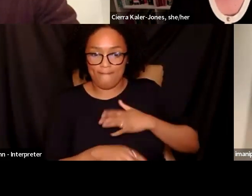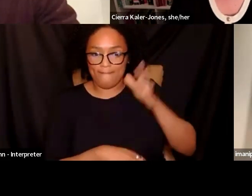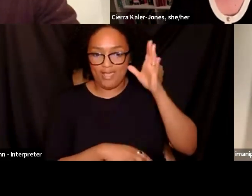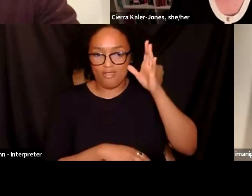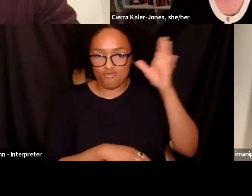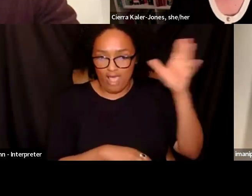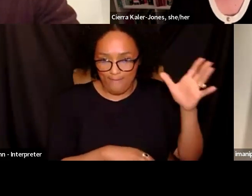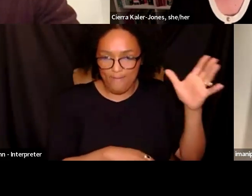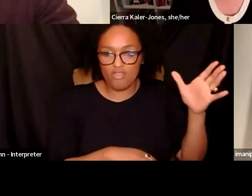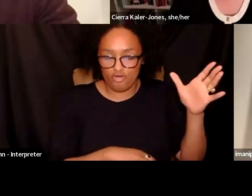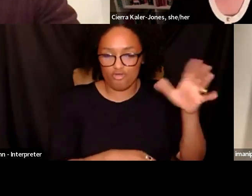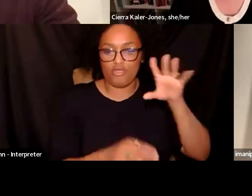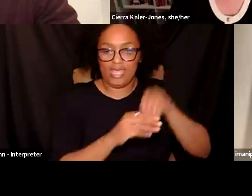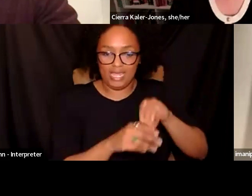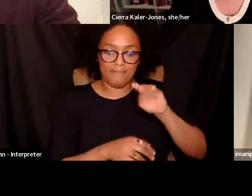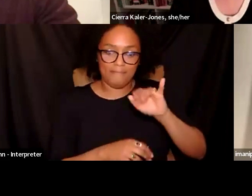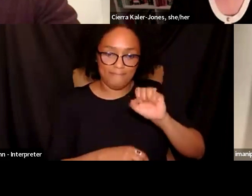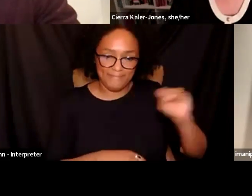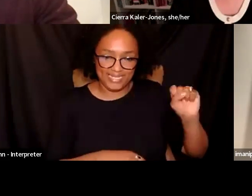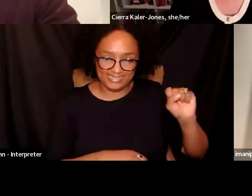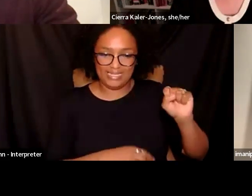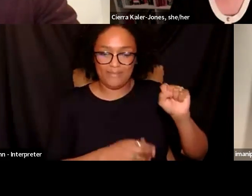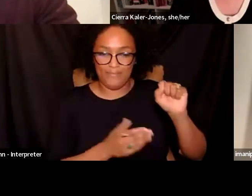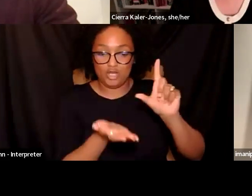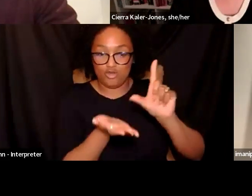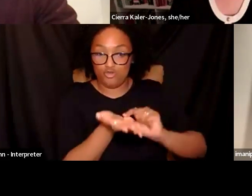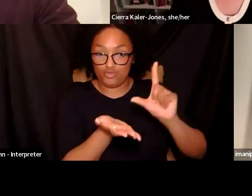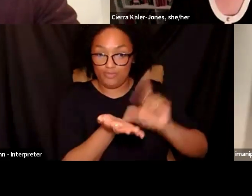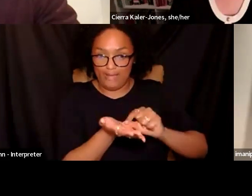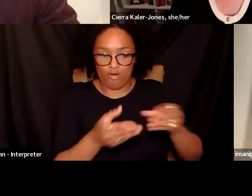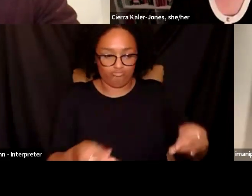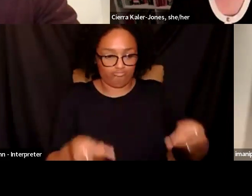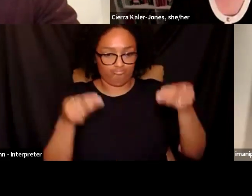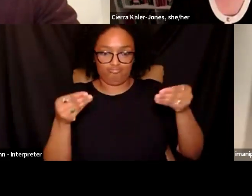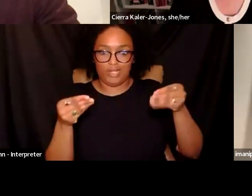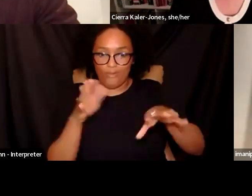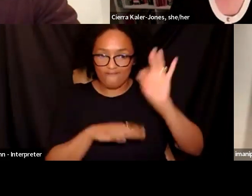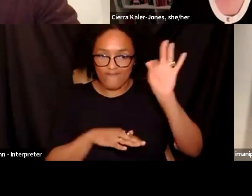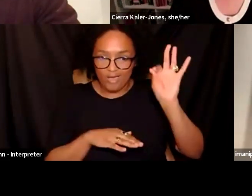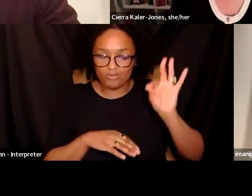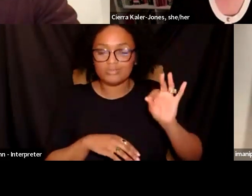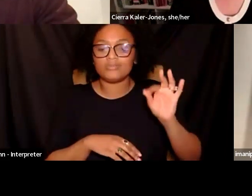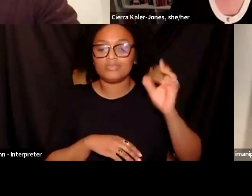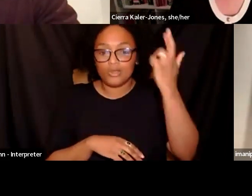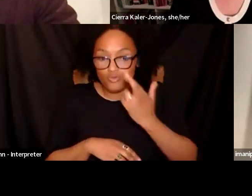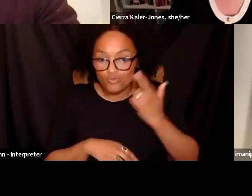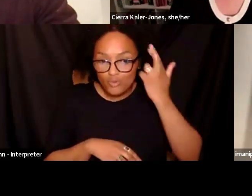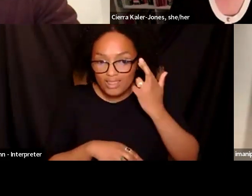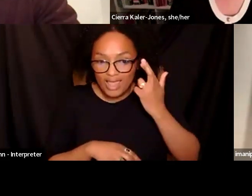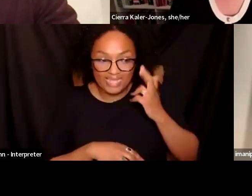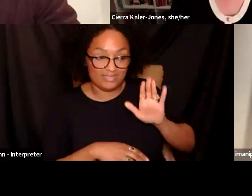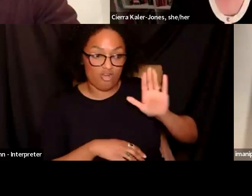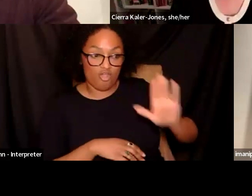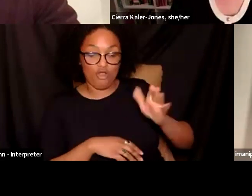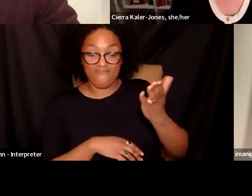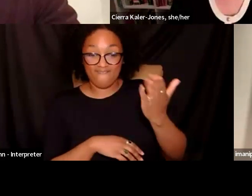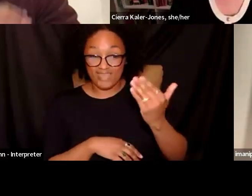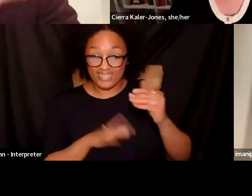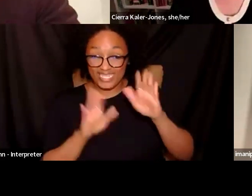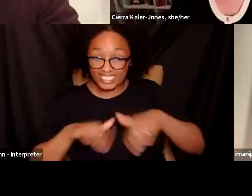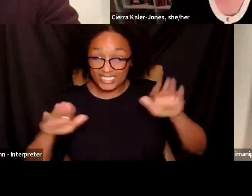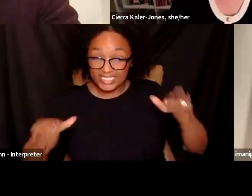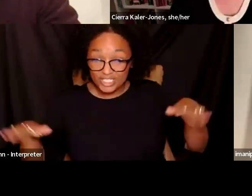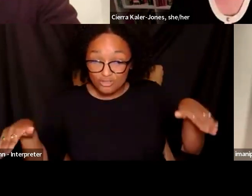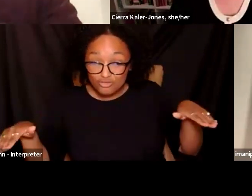in Mississippi, we just discovered that all 15 of her children, one